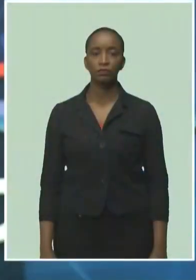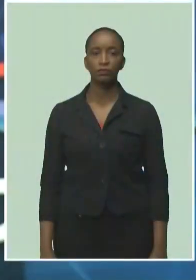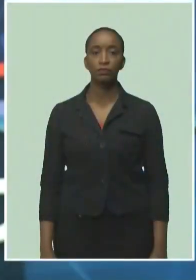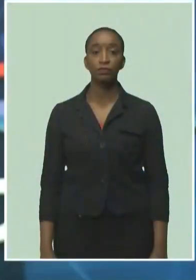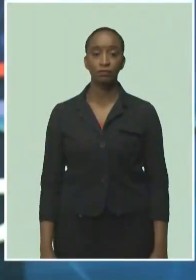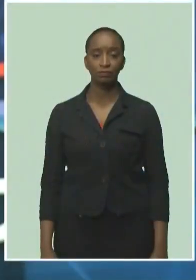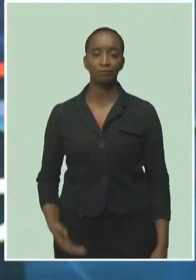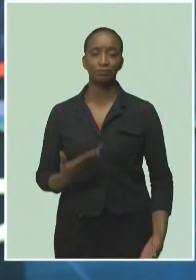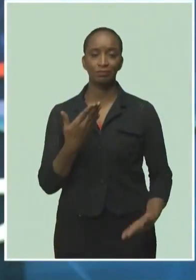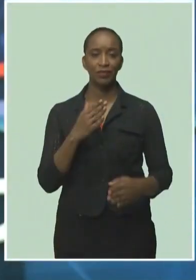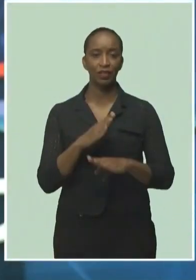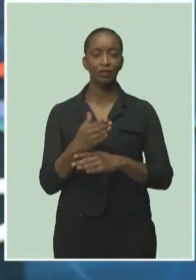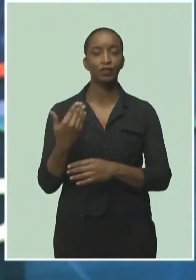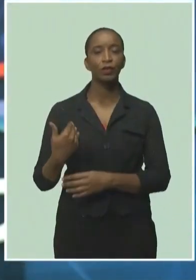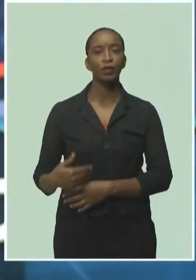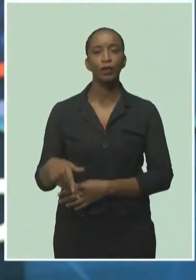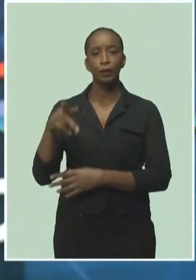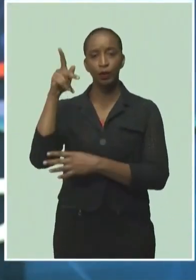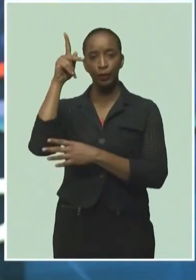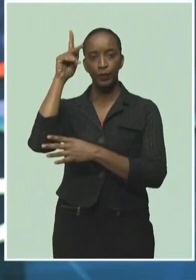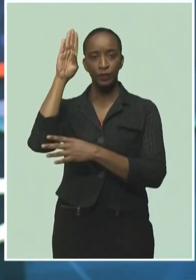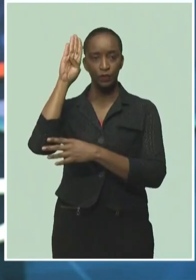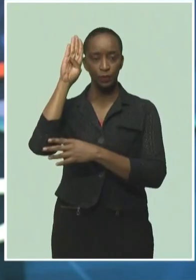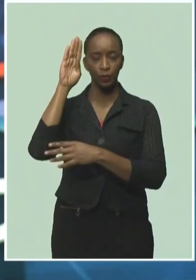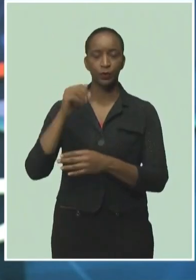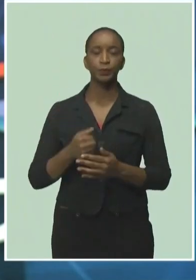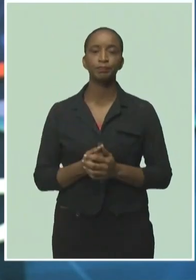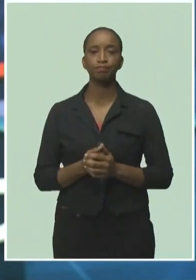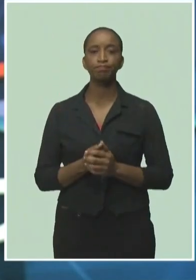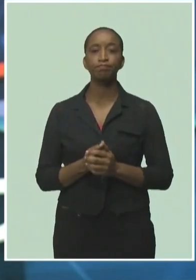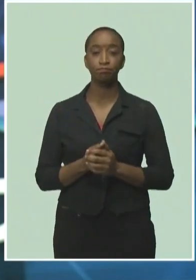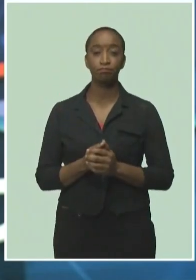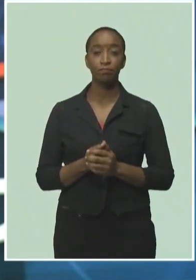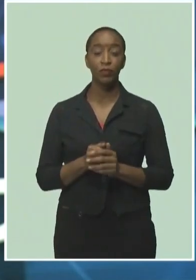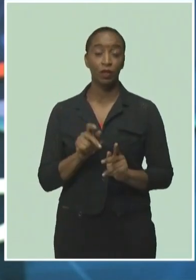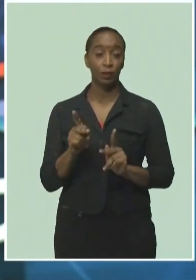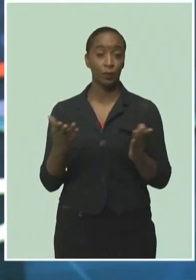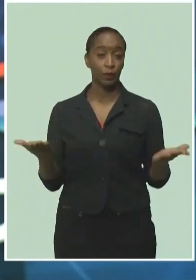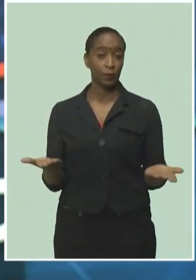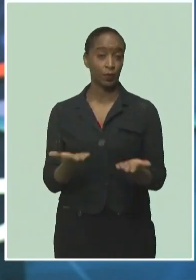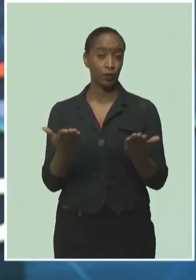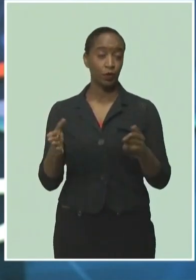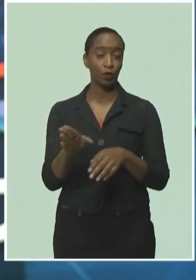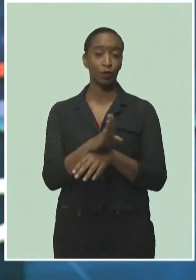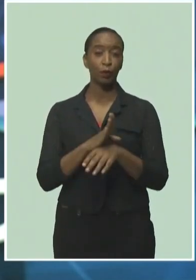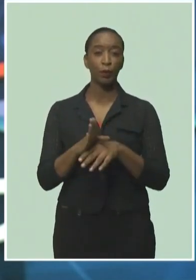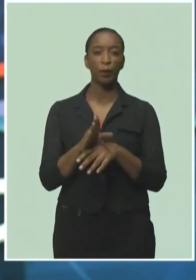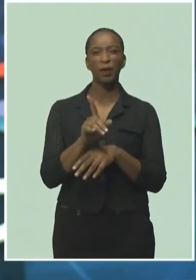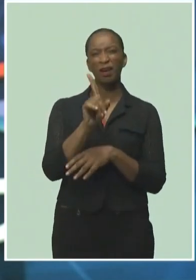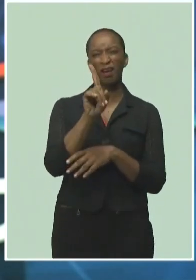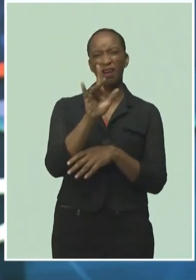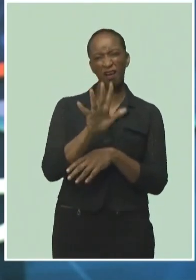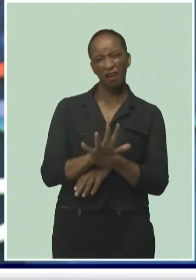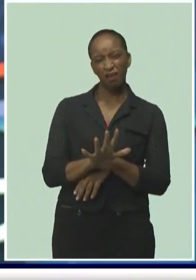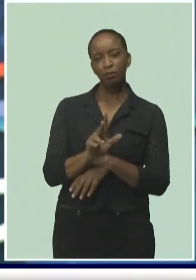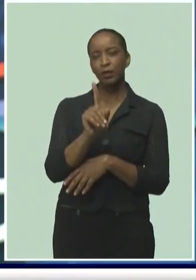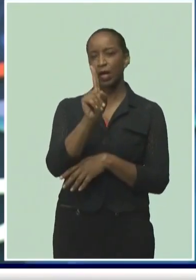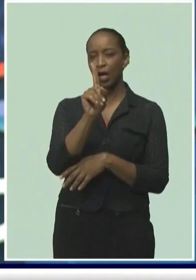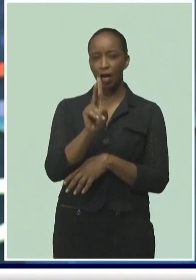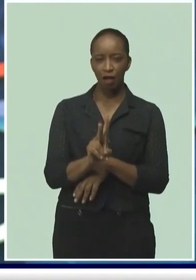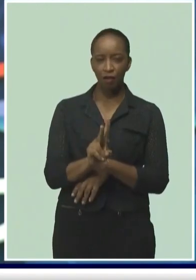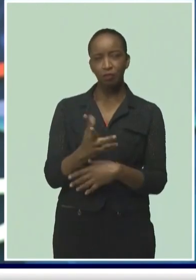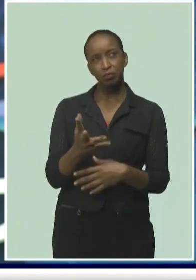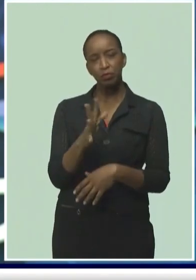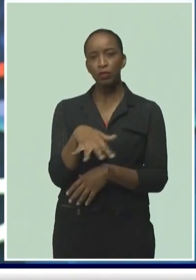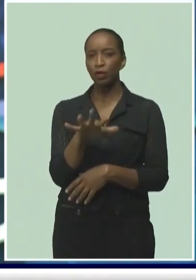Good evening, I'm Pearson Bowen. More than half of the Barbadian population is suffering from diabetes. That sobering